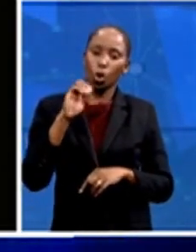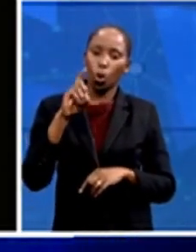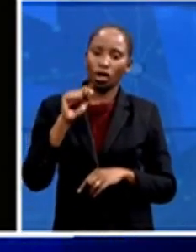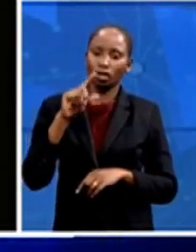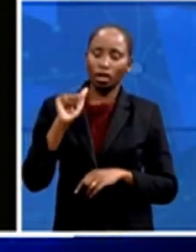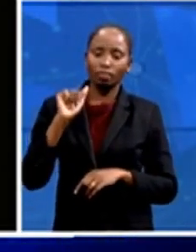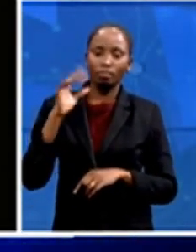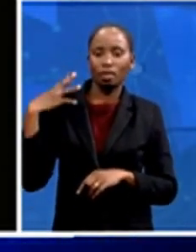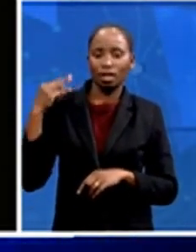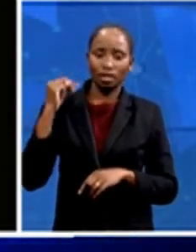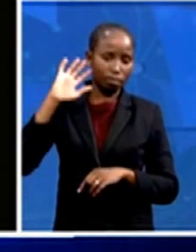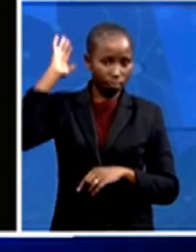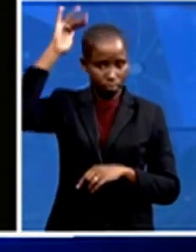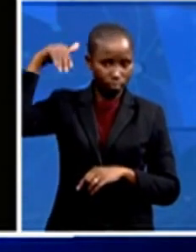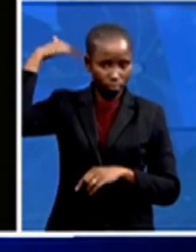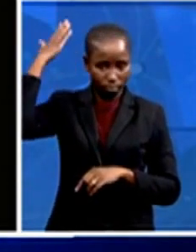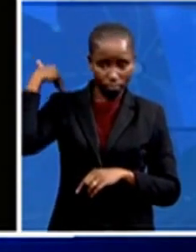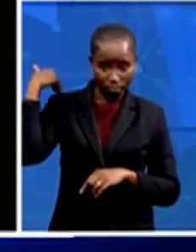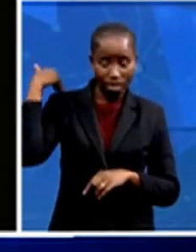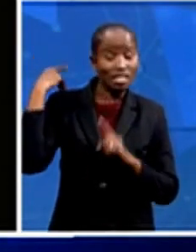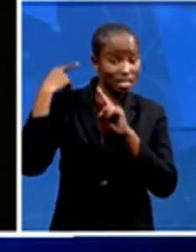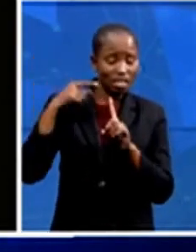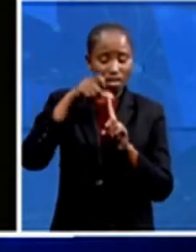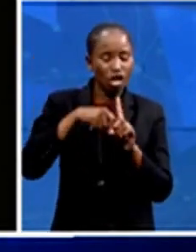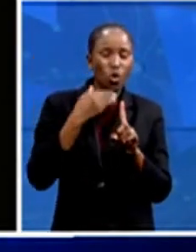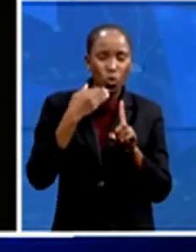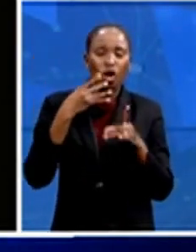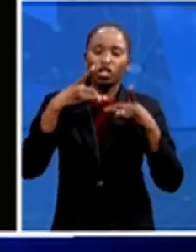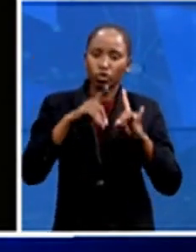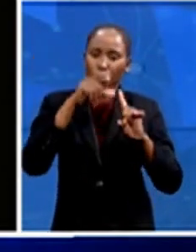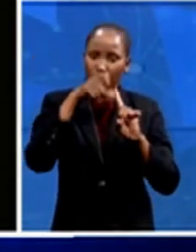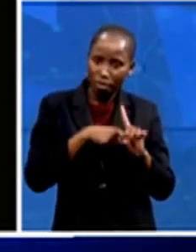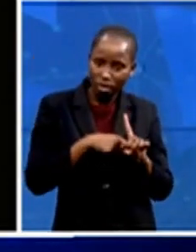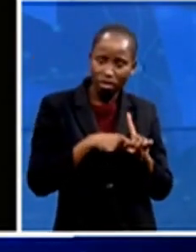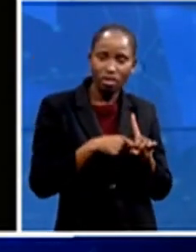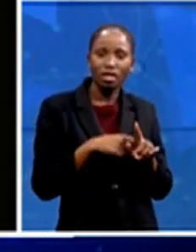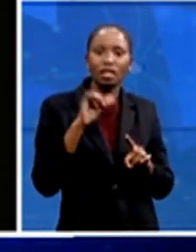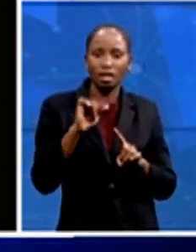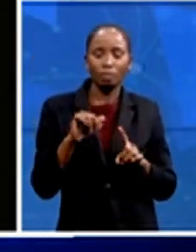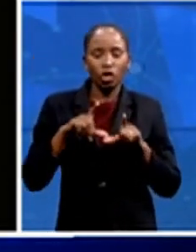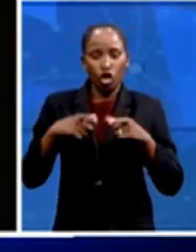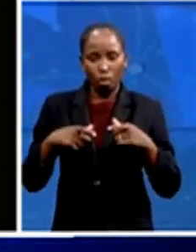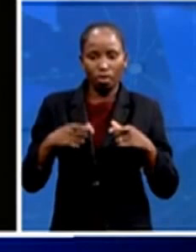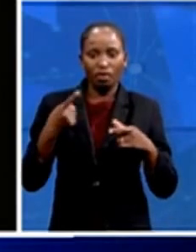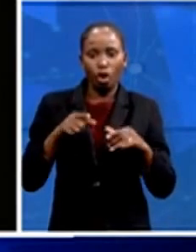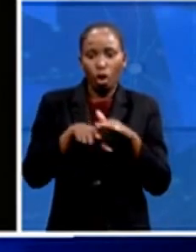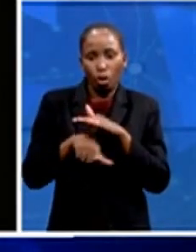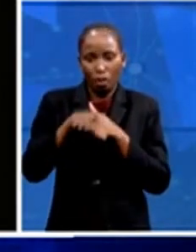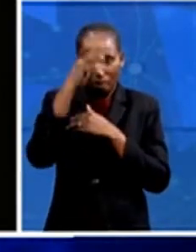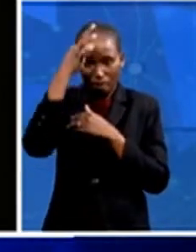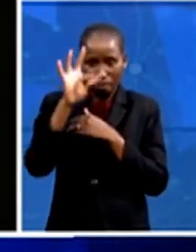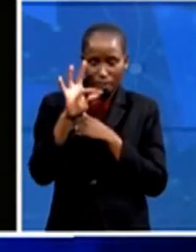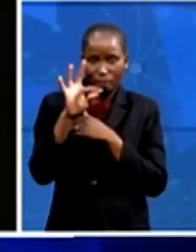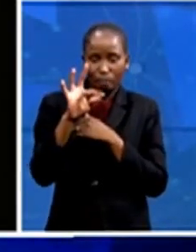the chairperson of, the Ministerial Committee on Local Government, gazetting and proclaiming the date